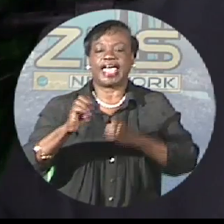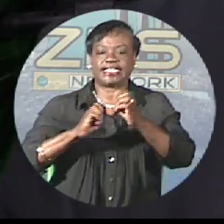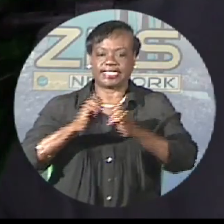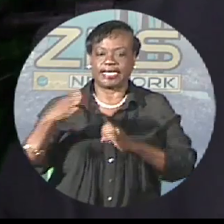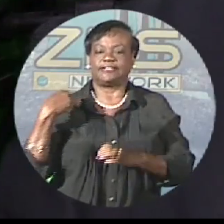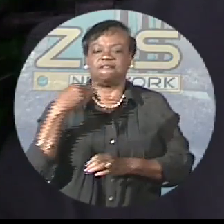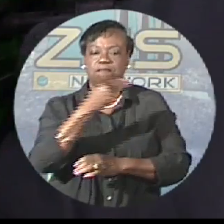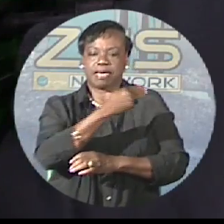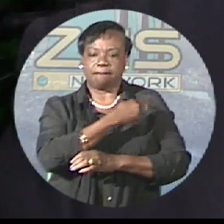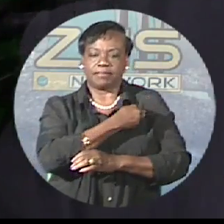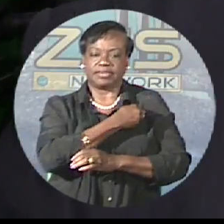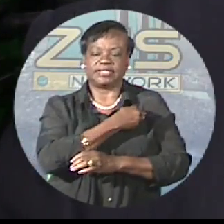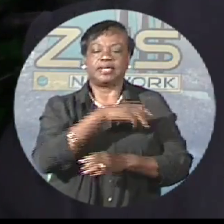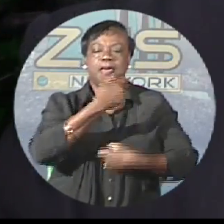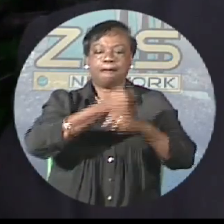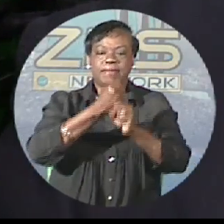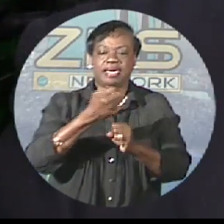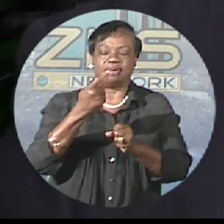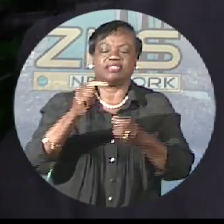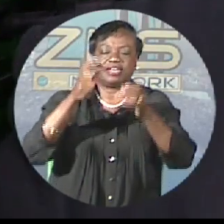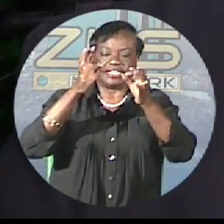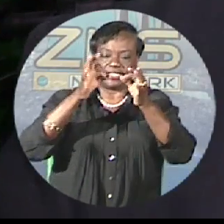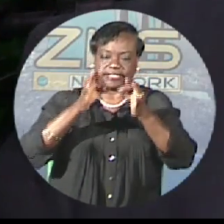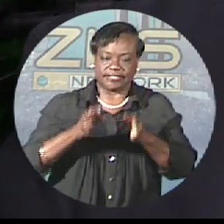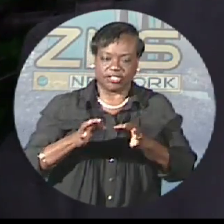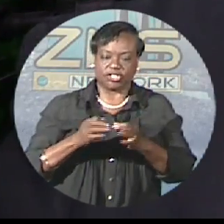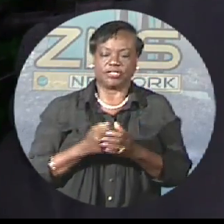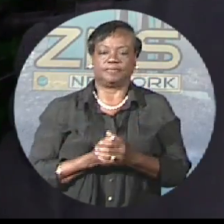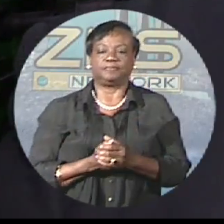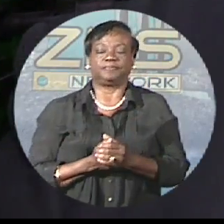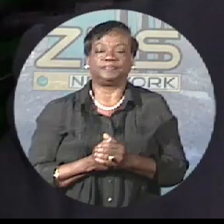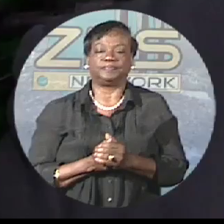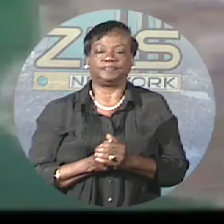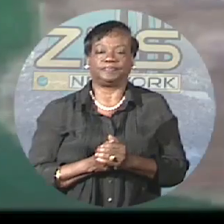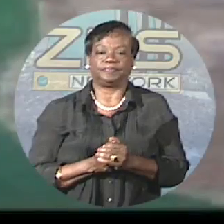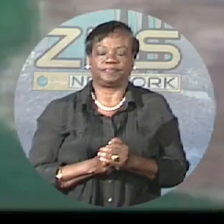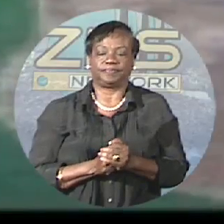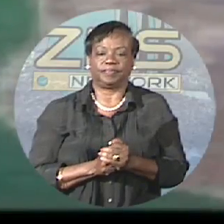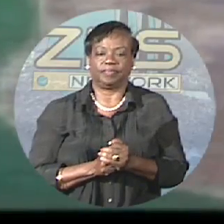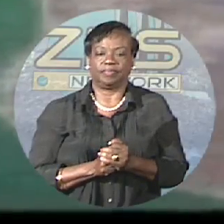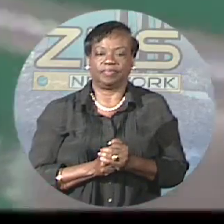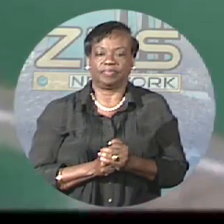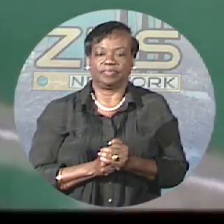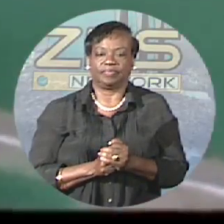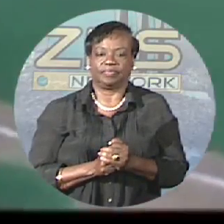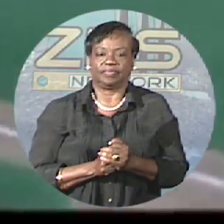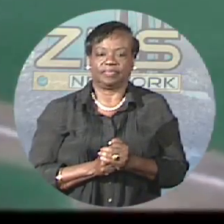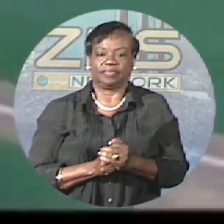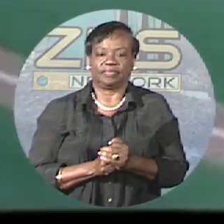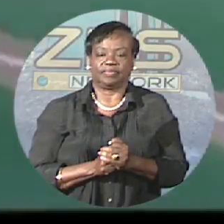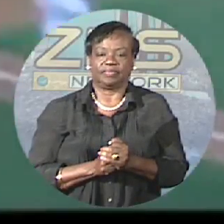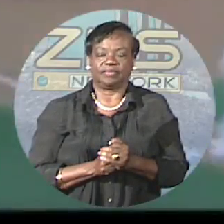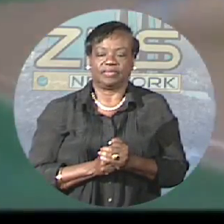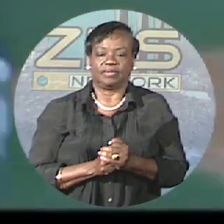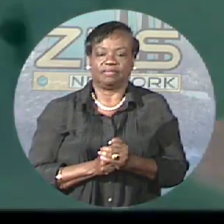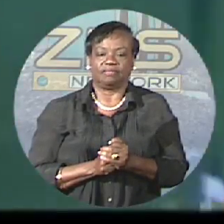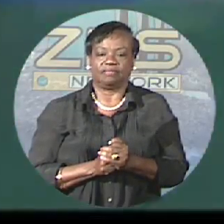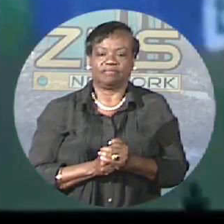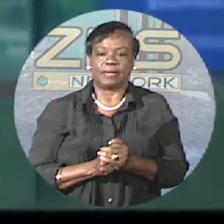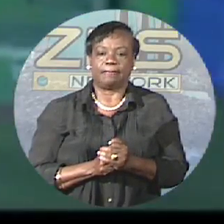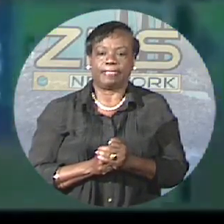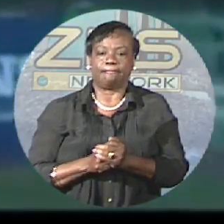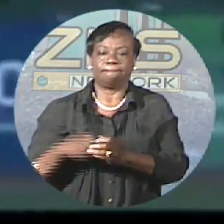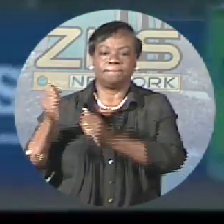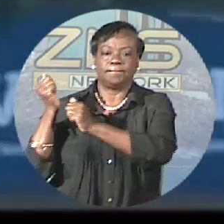don't want to leave the scene with that as an issue. But we'll see how it all unfolds. From the minor league baseball diamond last night,